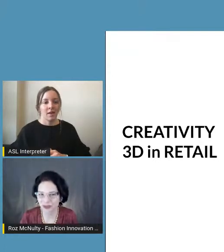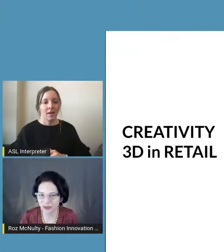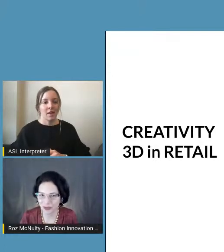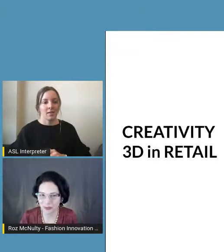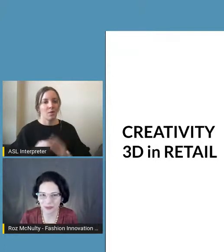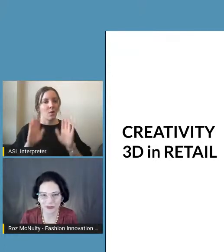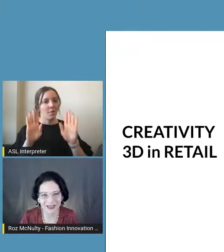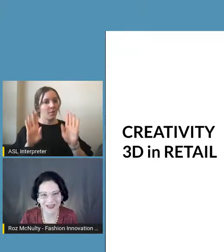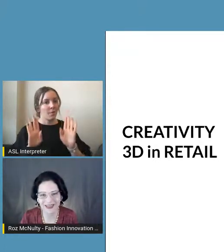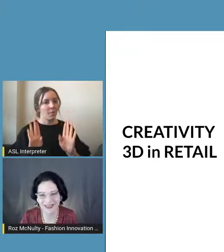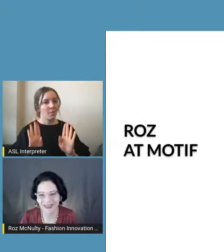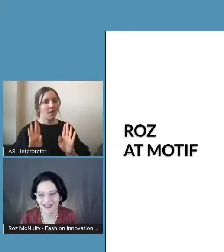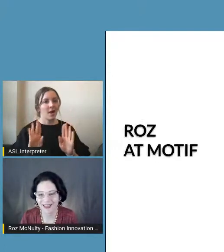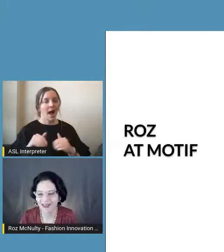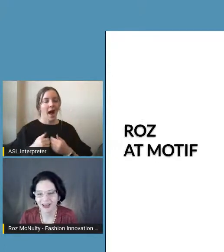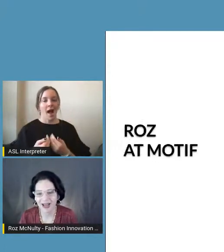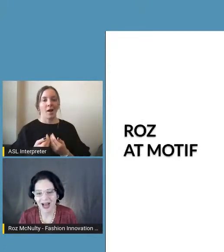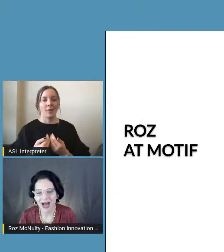a digital double.